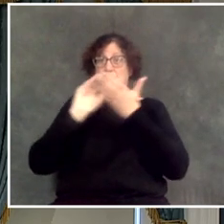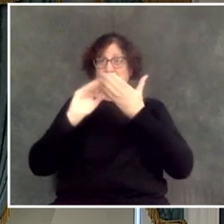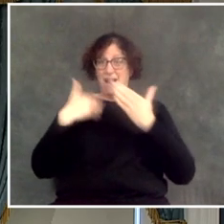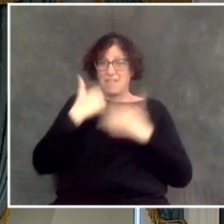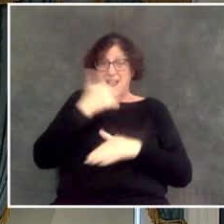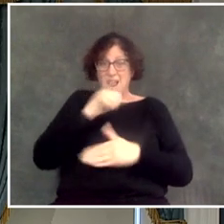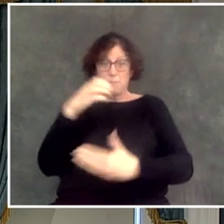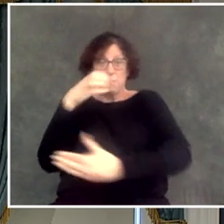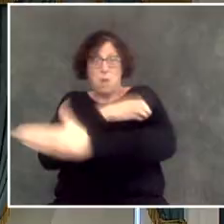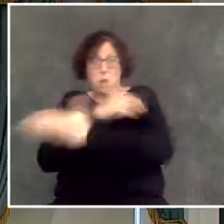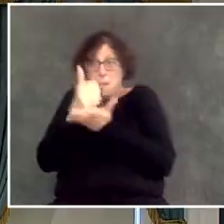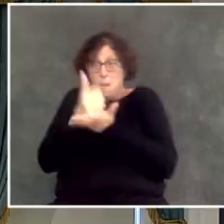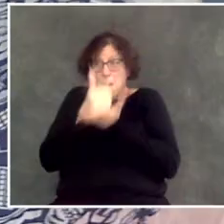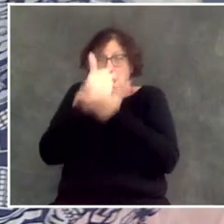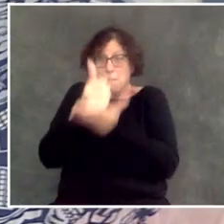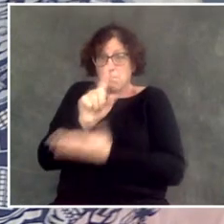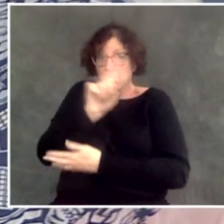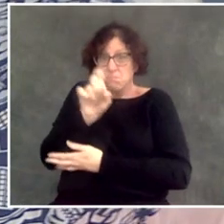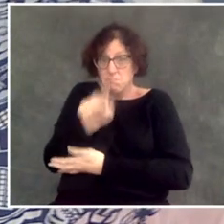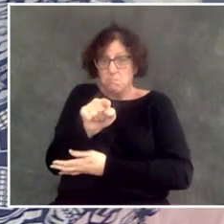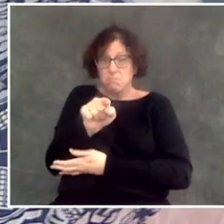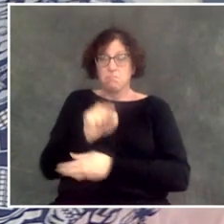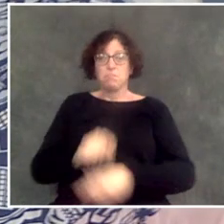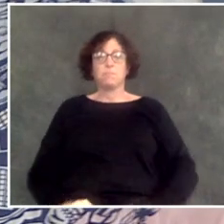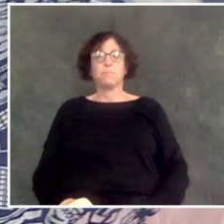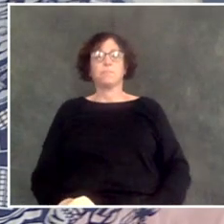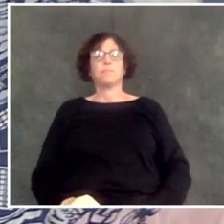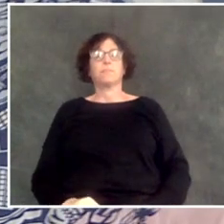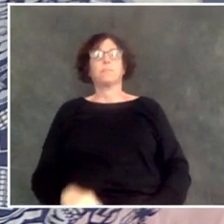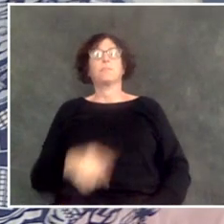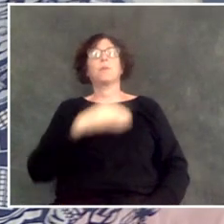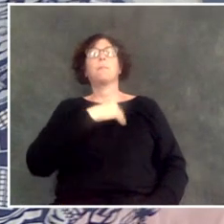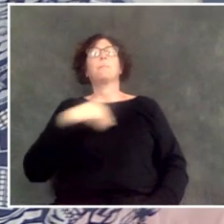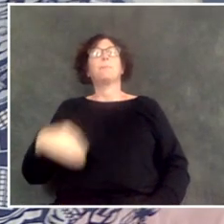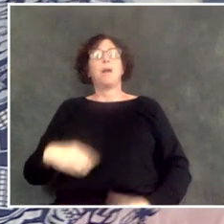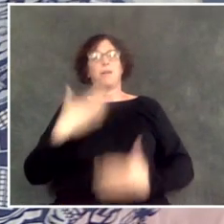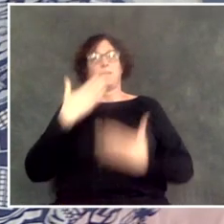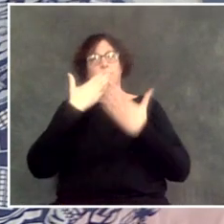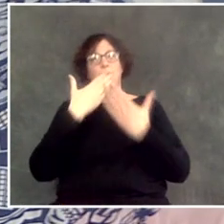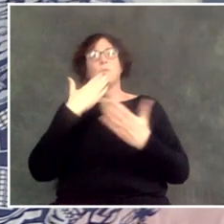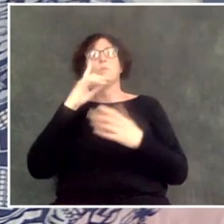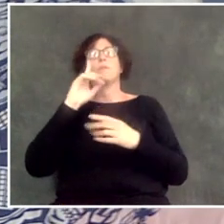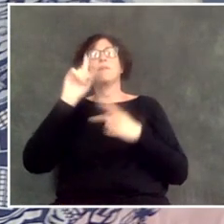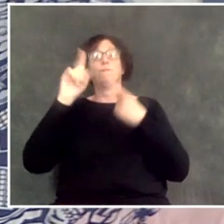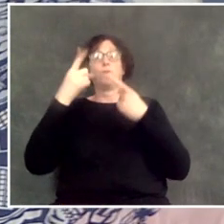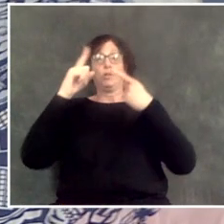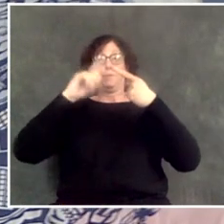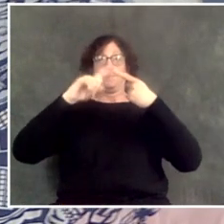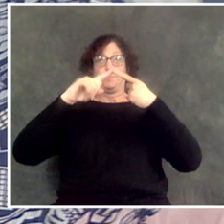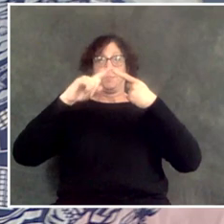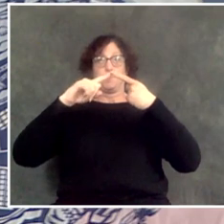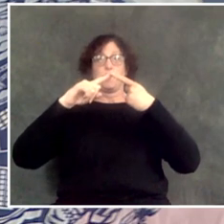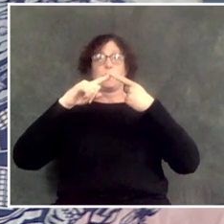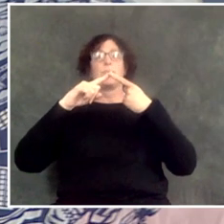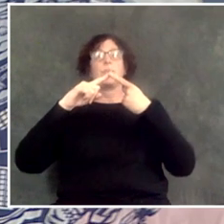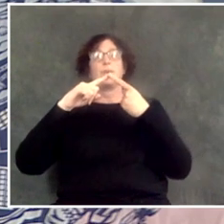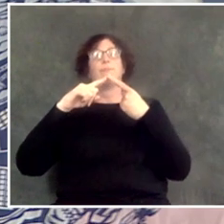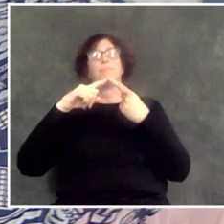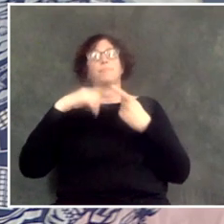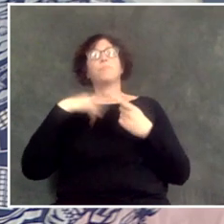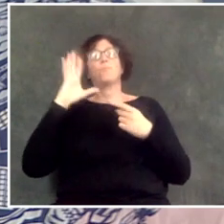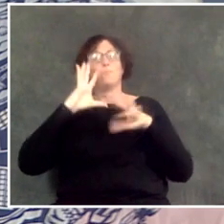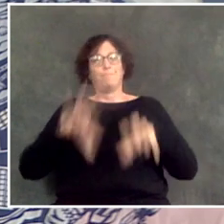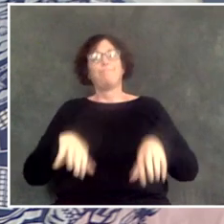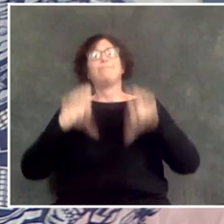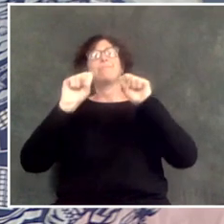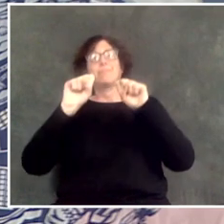Yeah, Gloria, thank you. On the first part, the answer is yes, we will be. It'll take us, obviously, a few days to fully implement, but we will